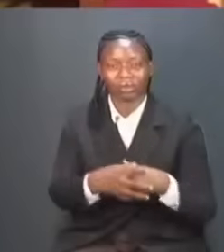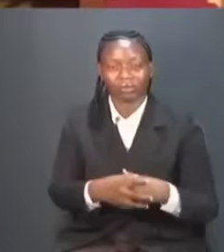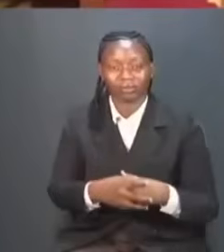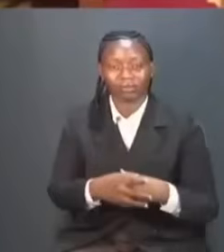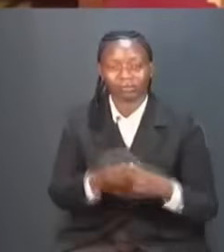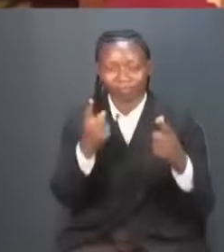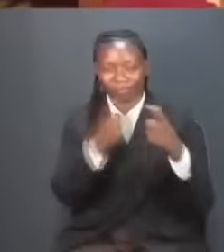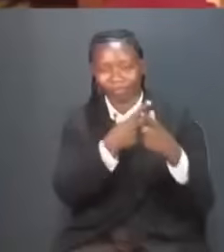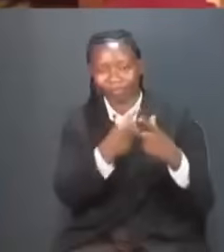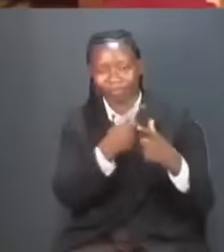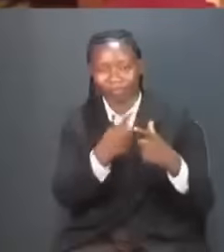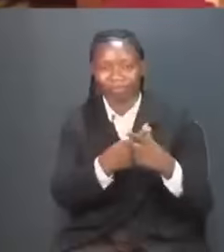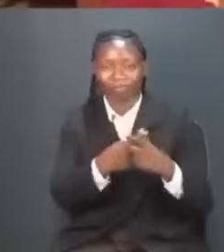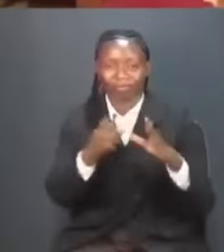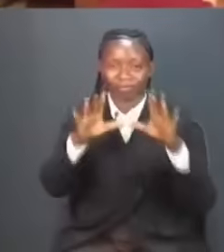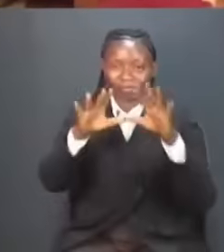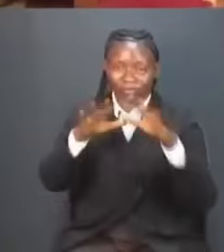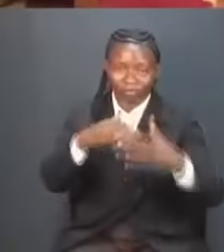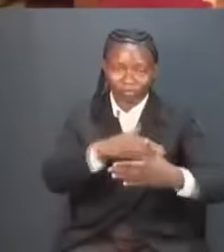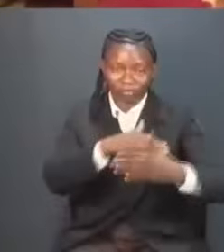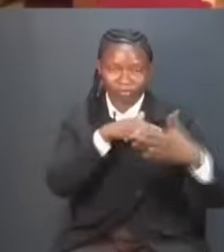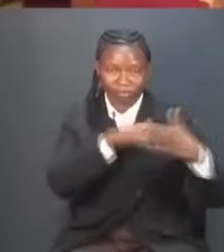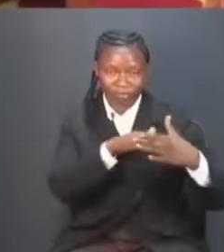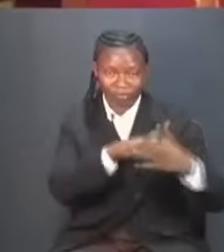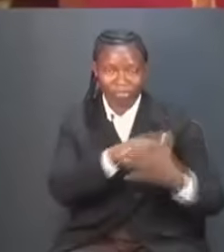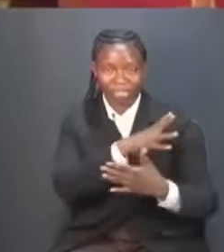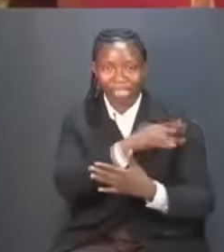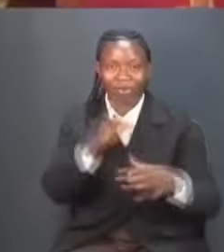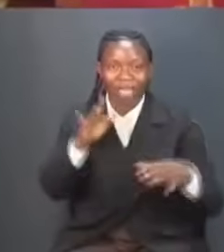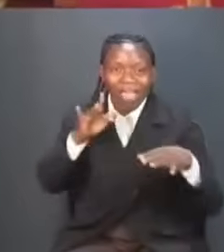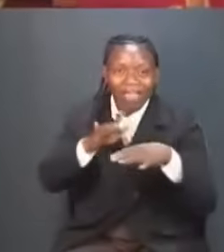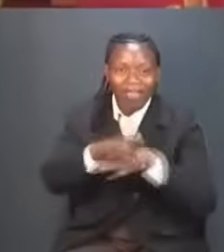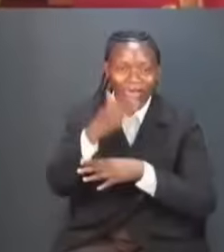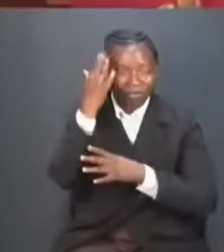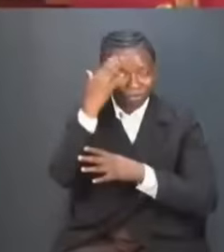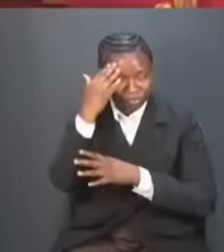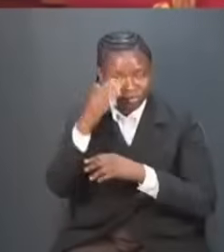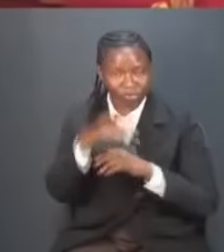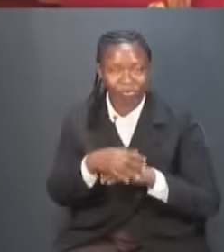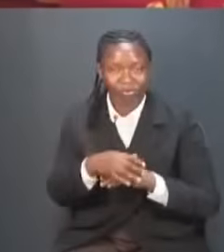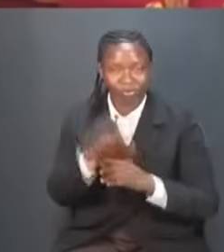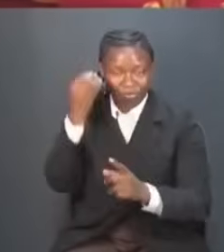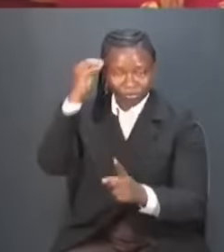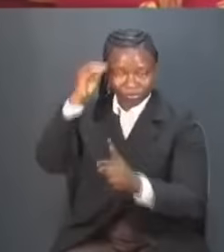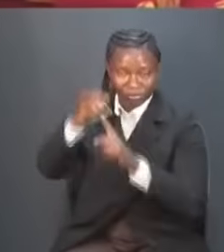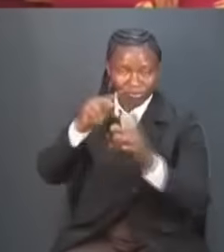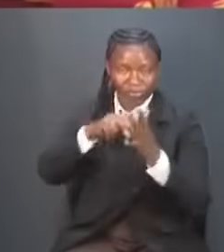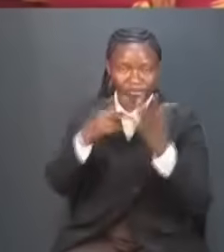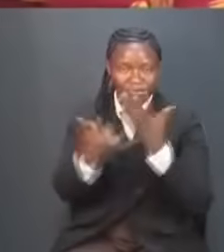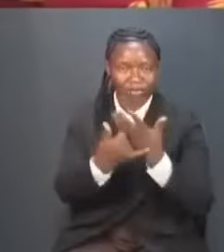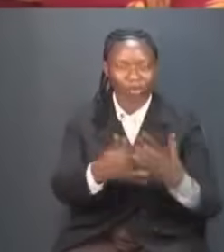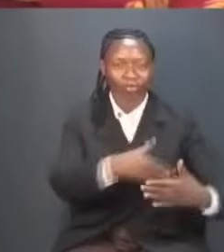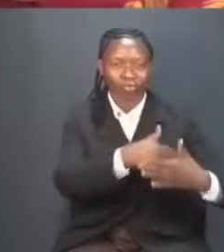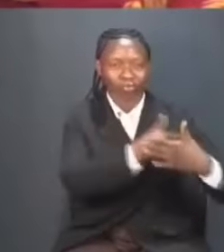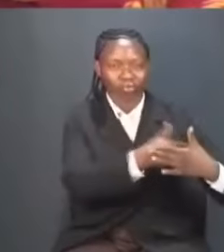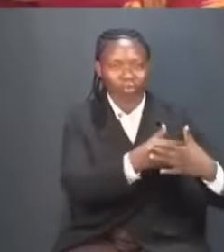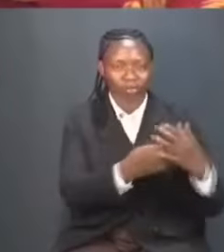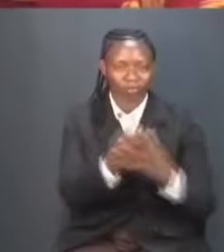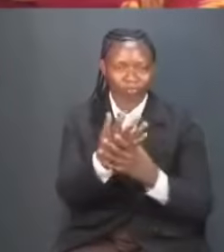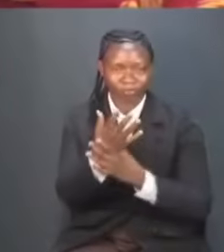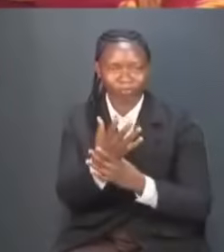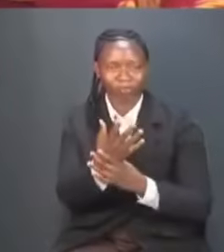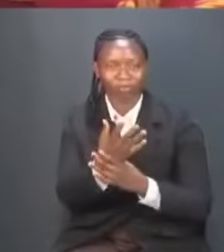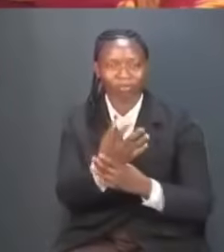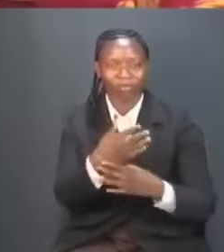1. Pest prevention and early detection. The objective of this program is to protect crops before pests